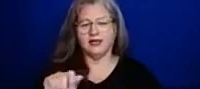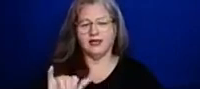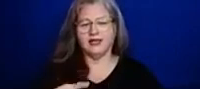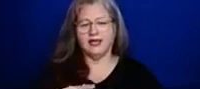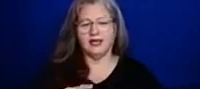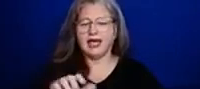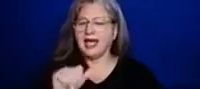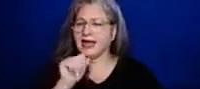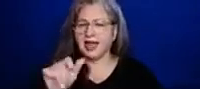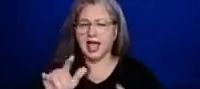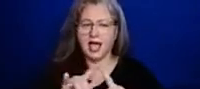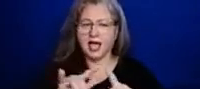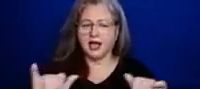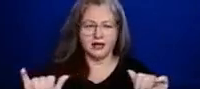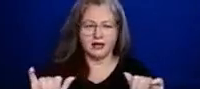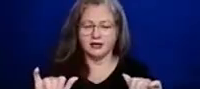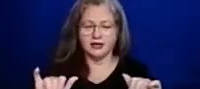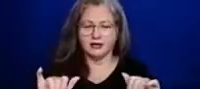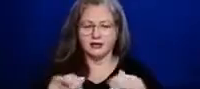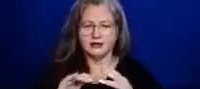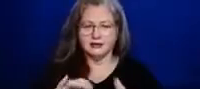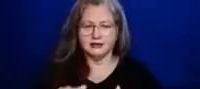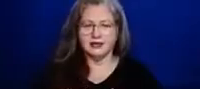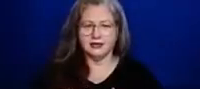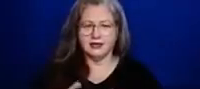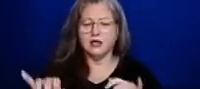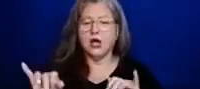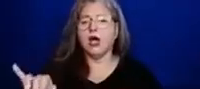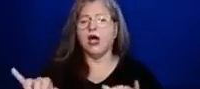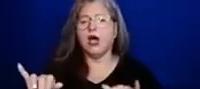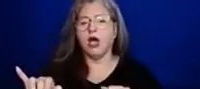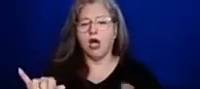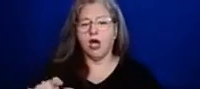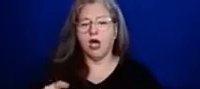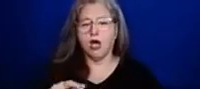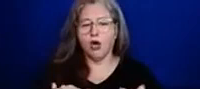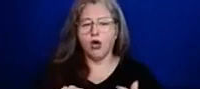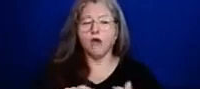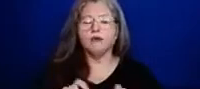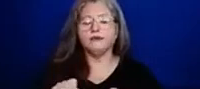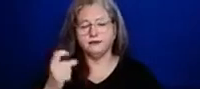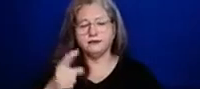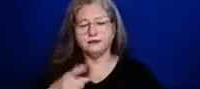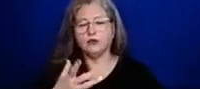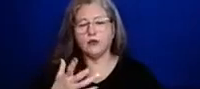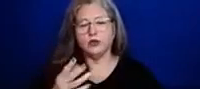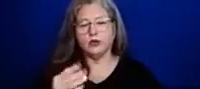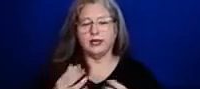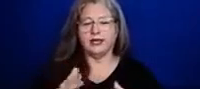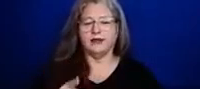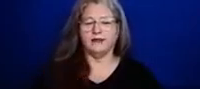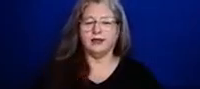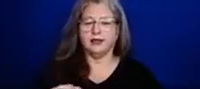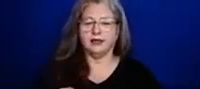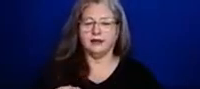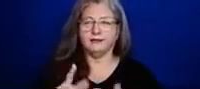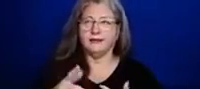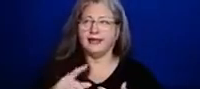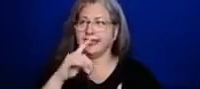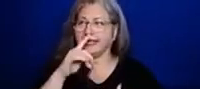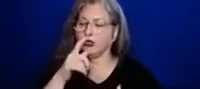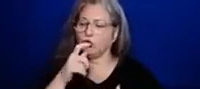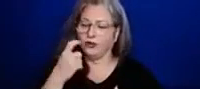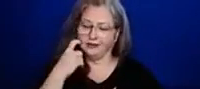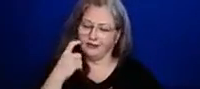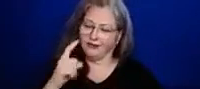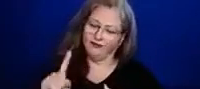no carrera simultánea. Oh, I see. You know, that he wanted to give, you know, first